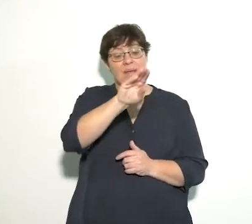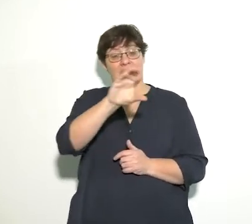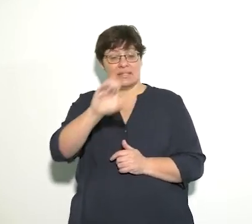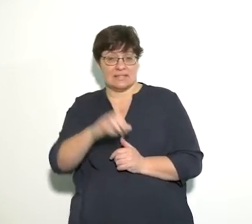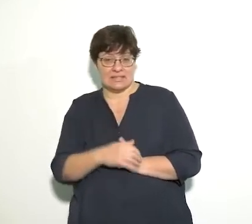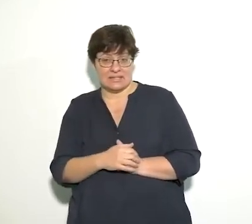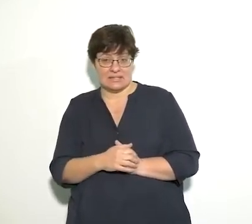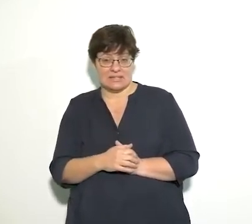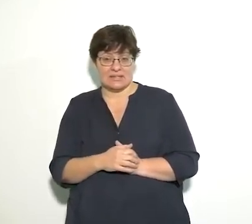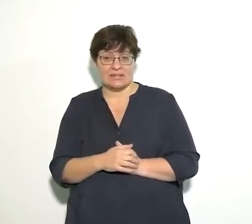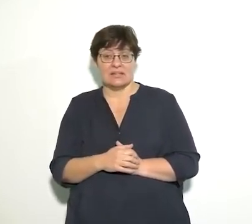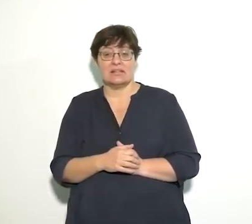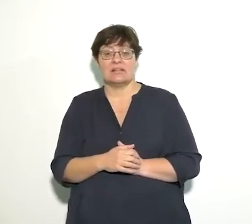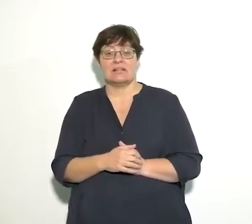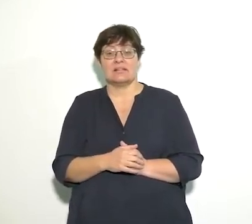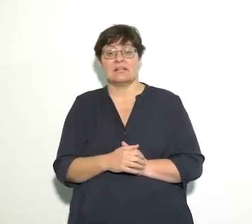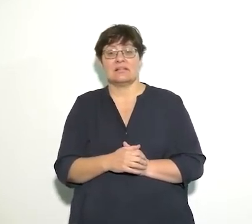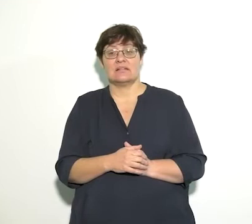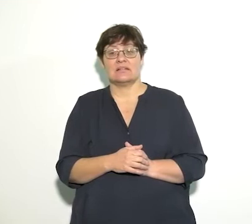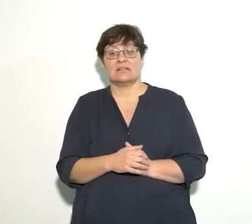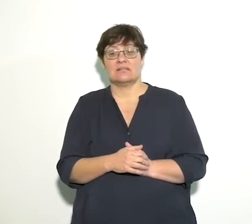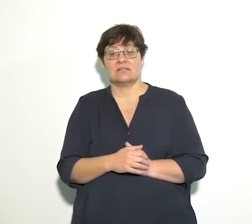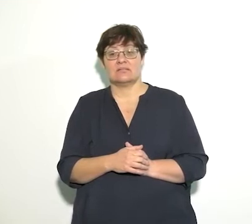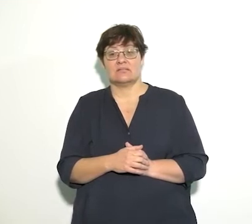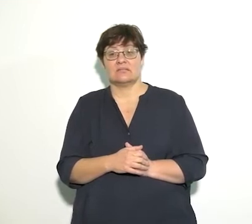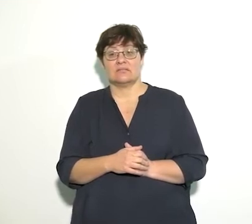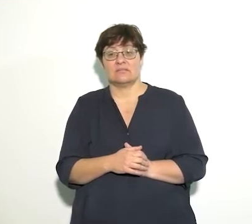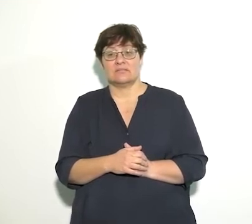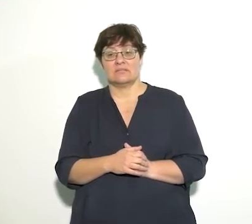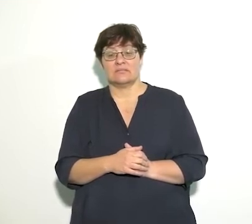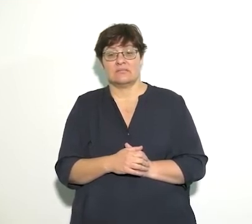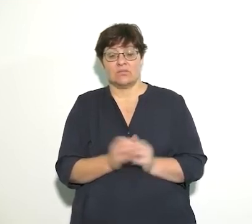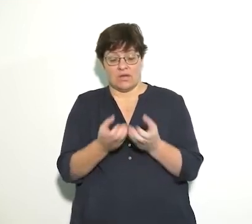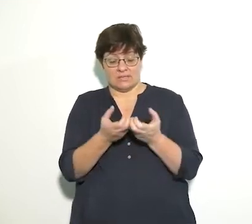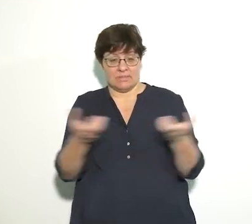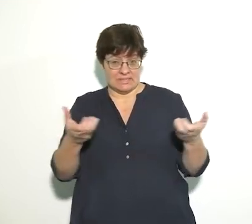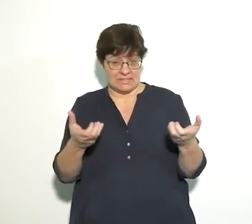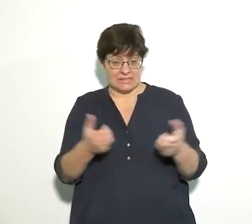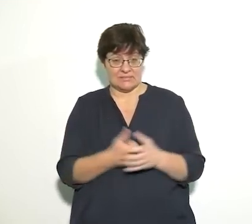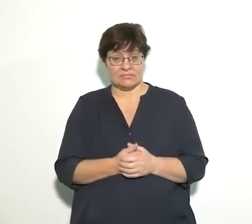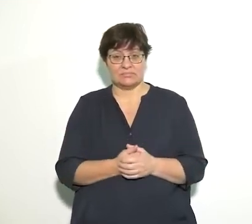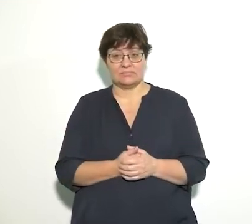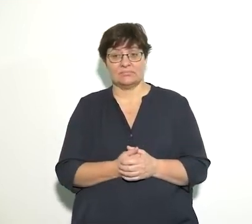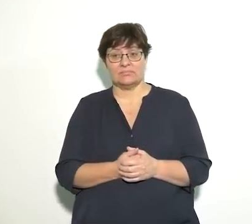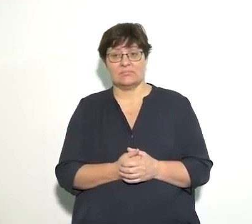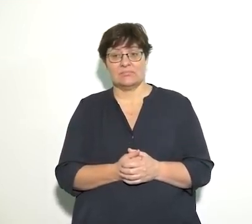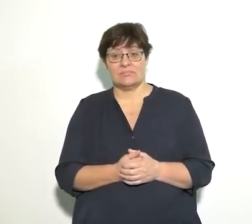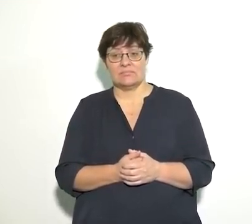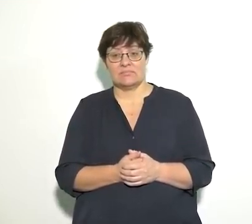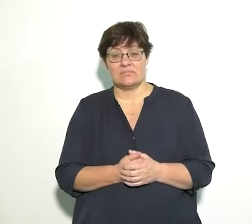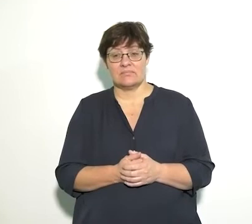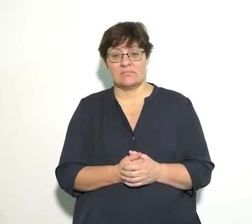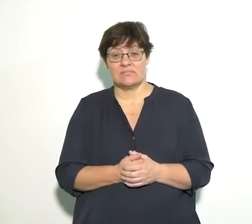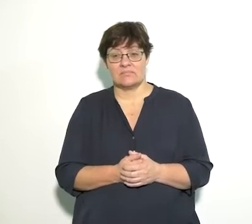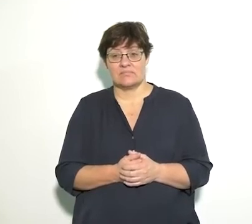alphabet. So the vowel is cut or split like this